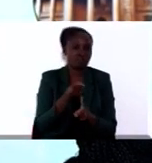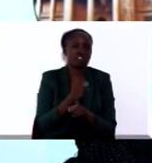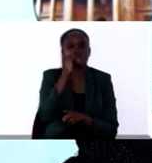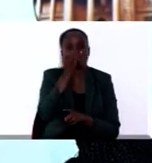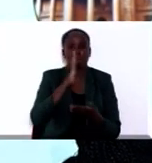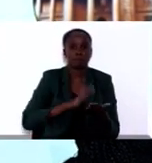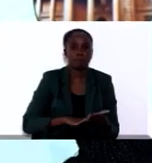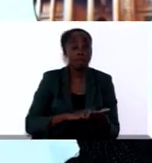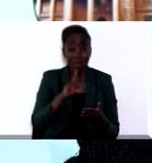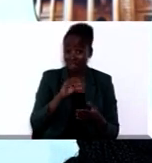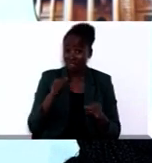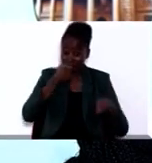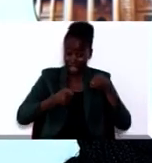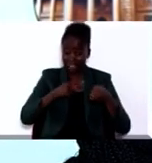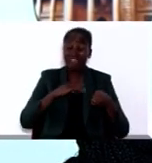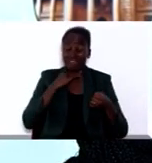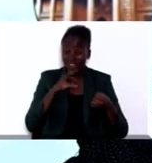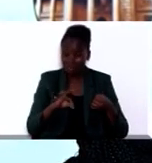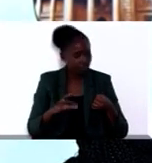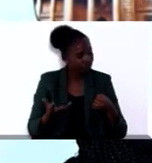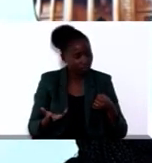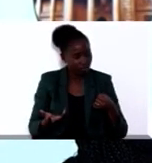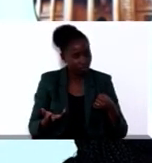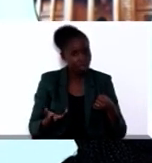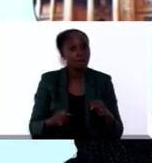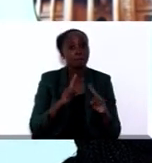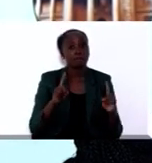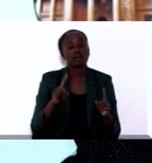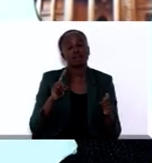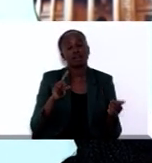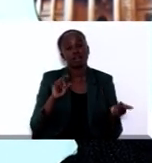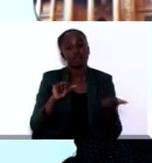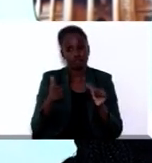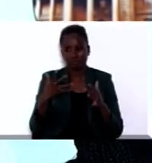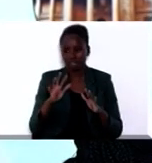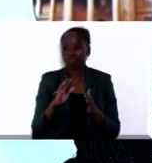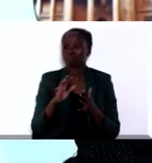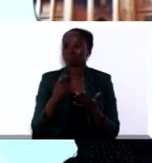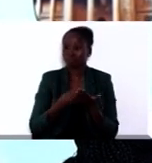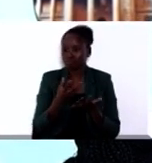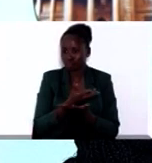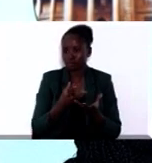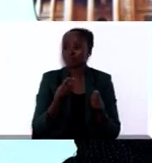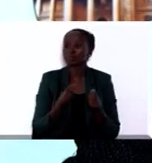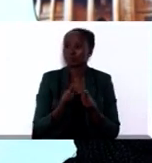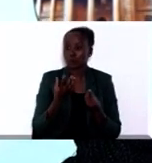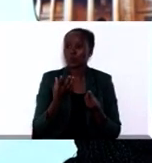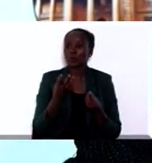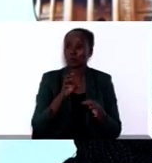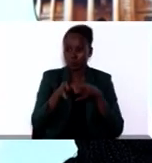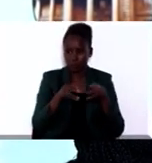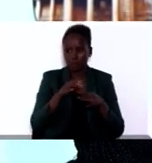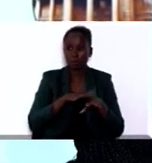vehicles will not be enough. After thorough discussions with the police and law enforcement